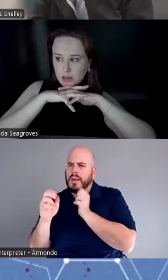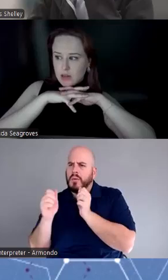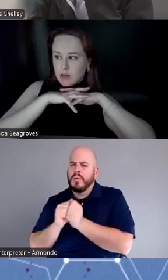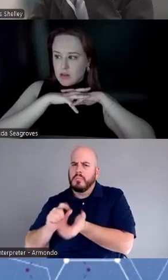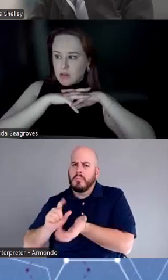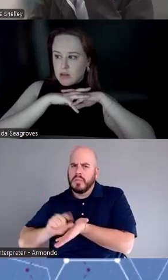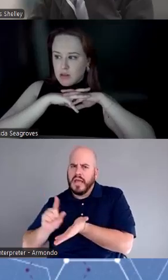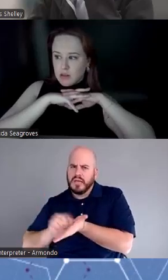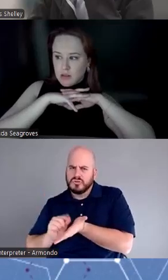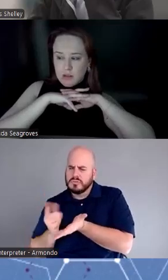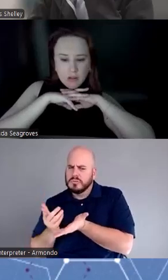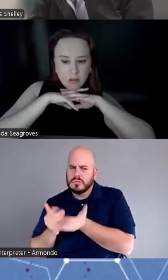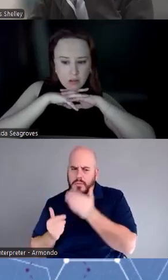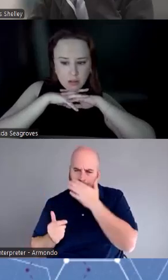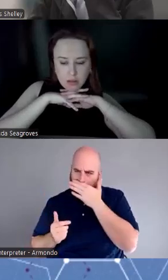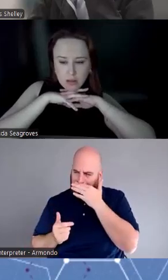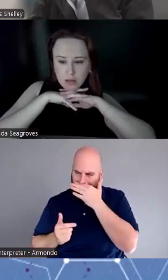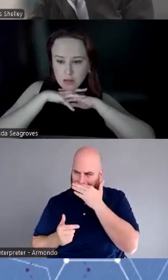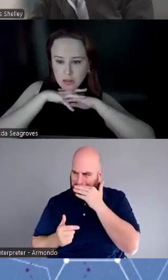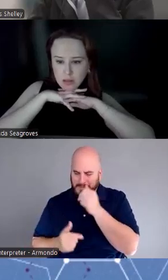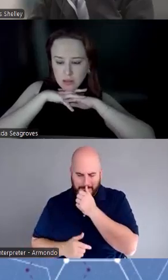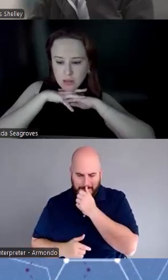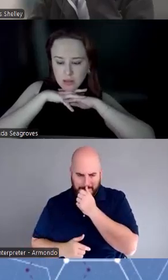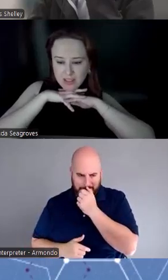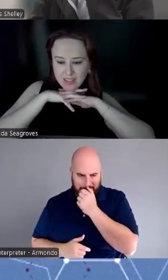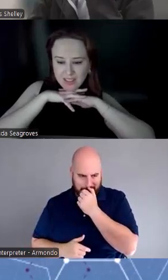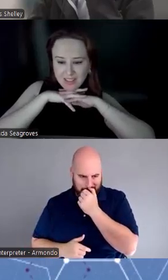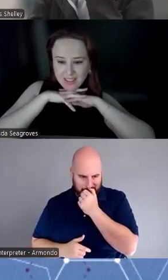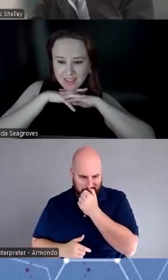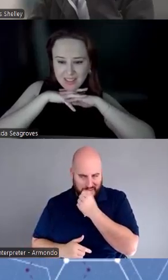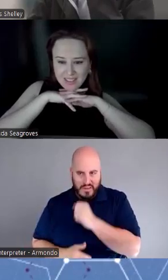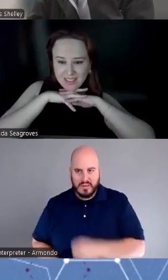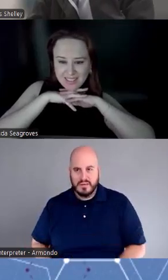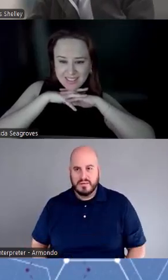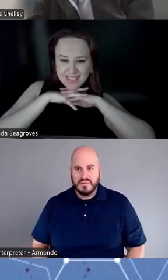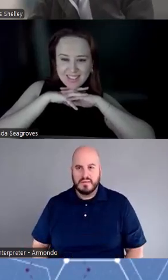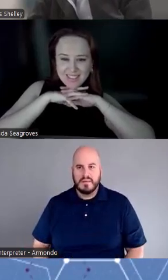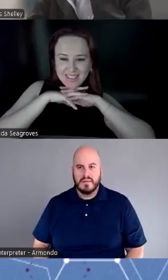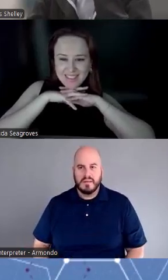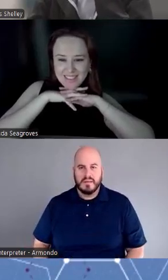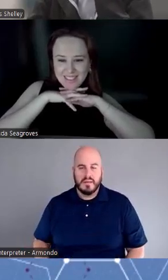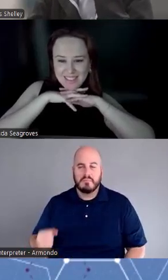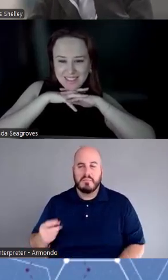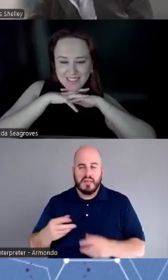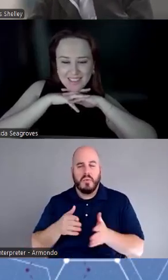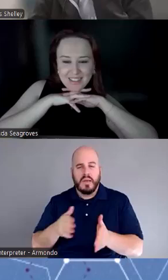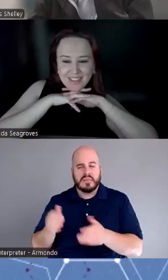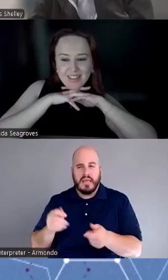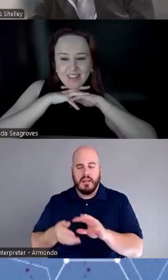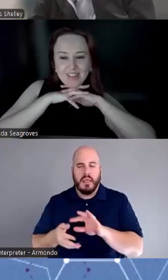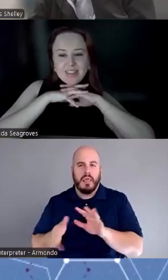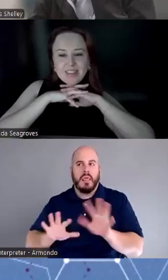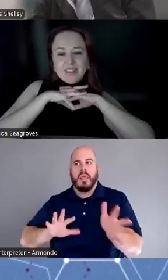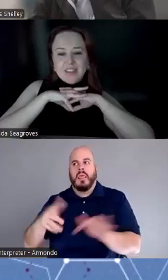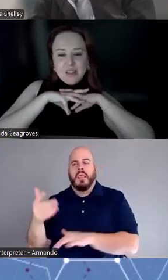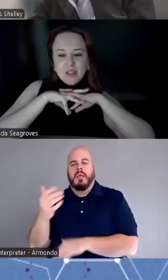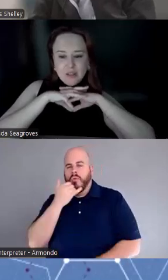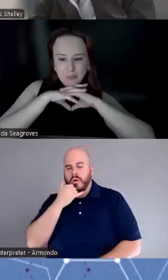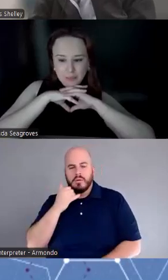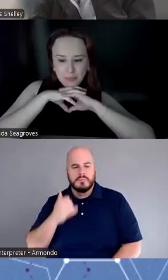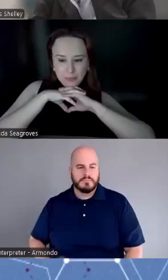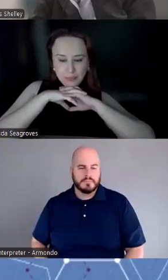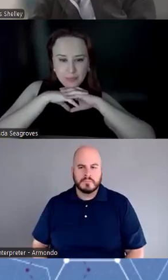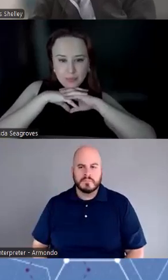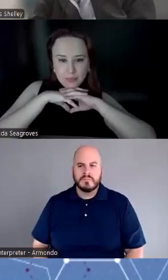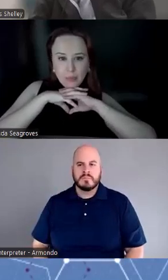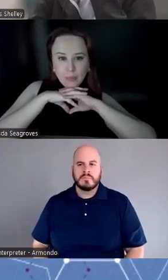publications identified? There's a lot of ways it can go wrong. um, yeah,